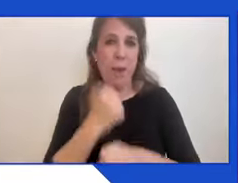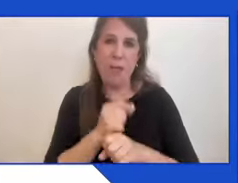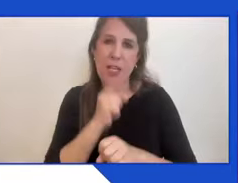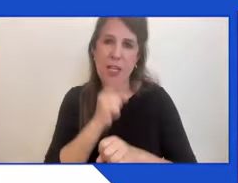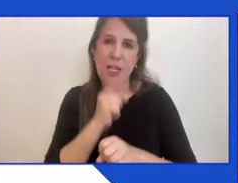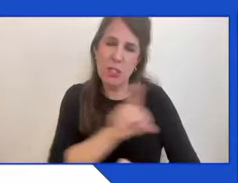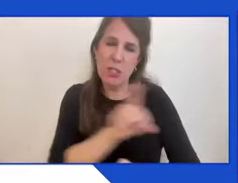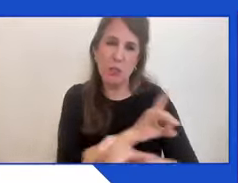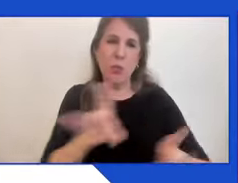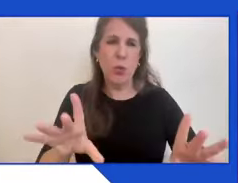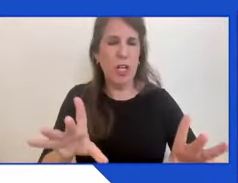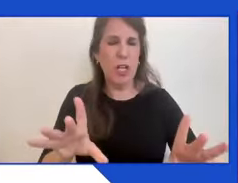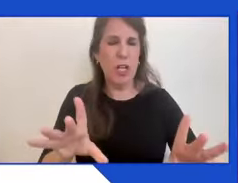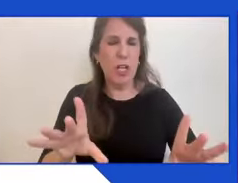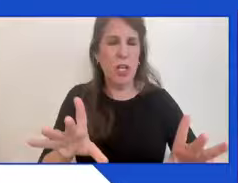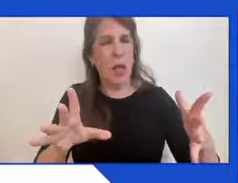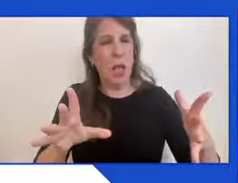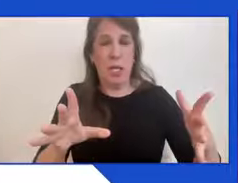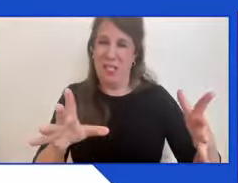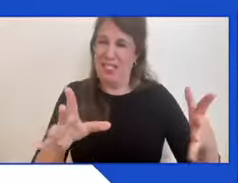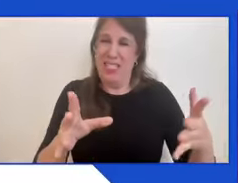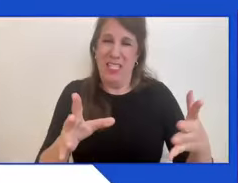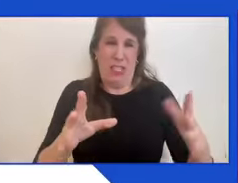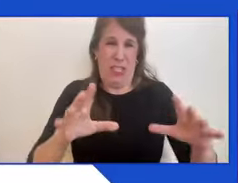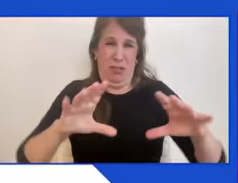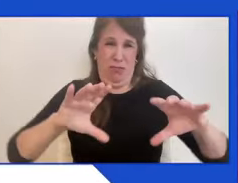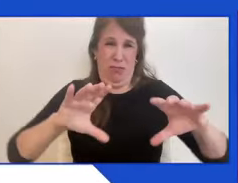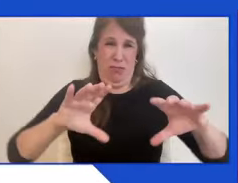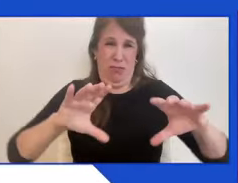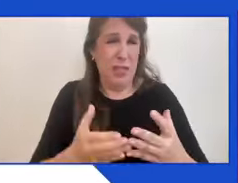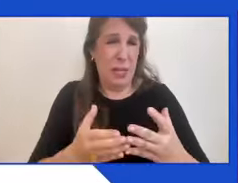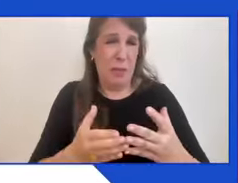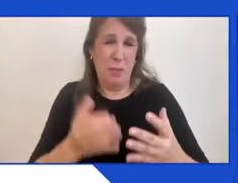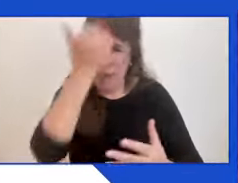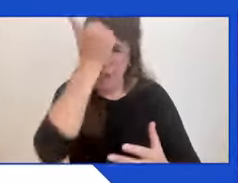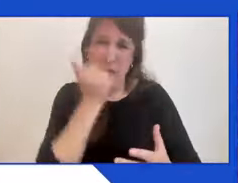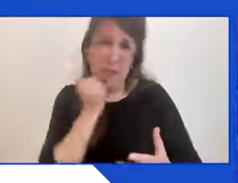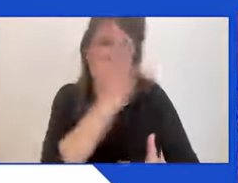terrorist regime can never rise again.